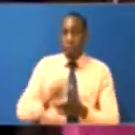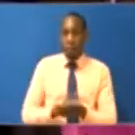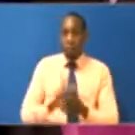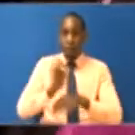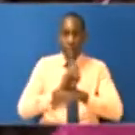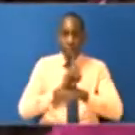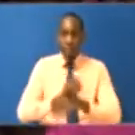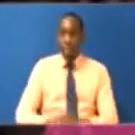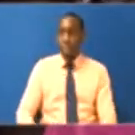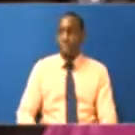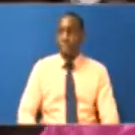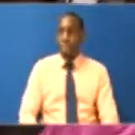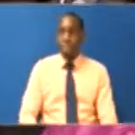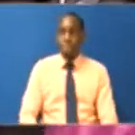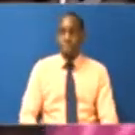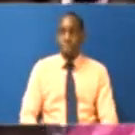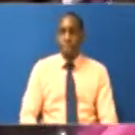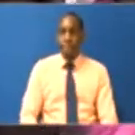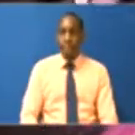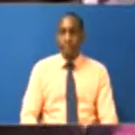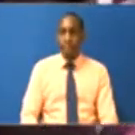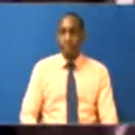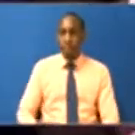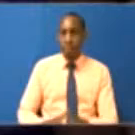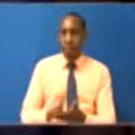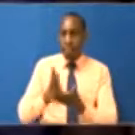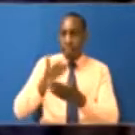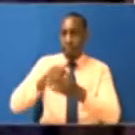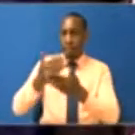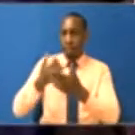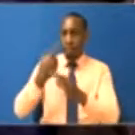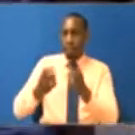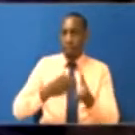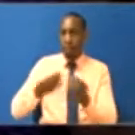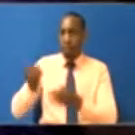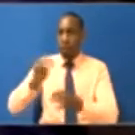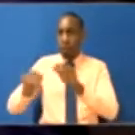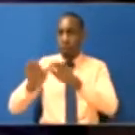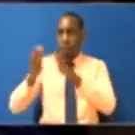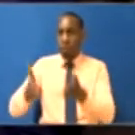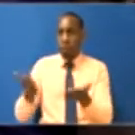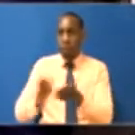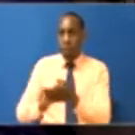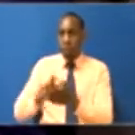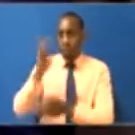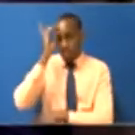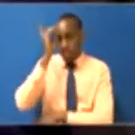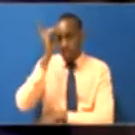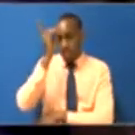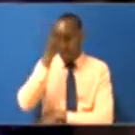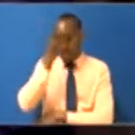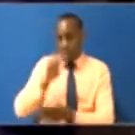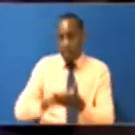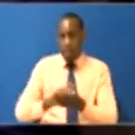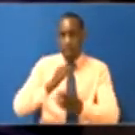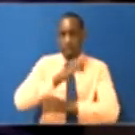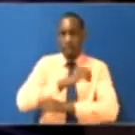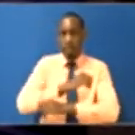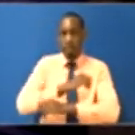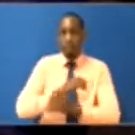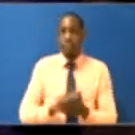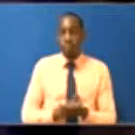minute at some point last year i went to donate desks in laguardia i'm in a school called getting a